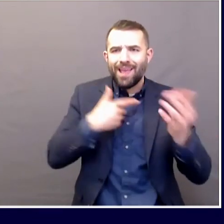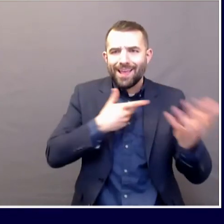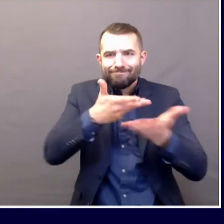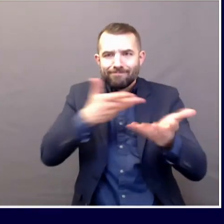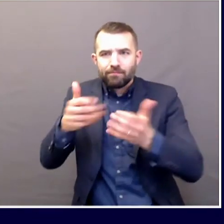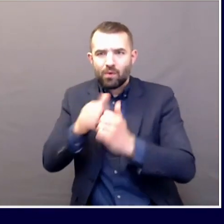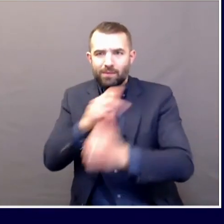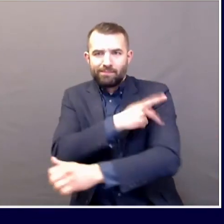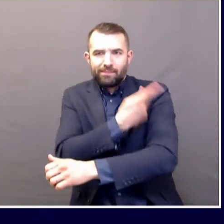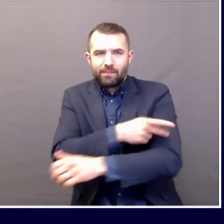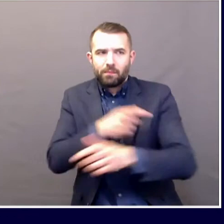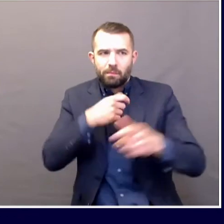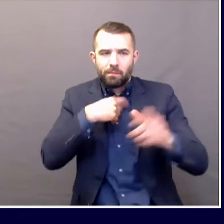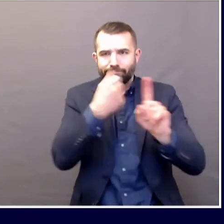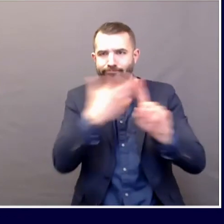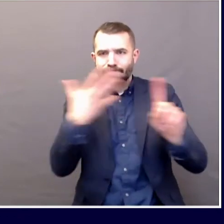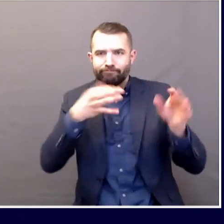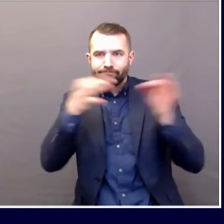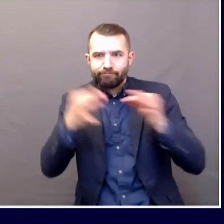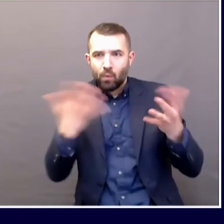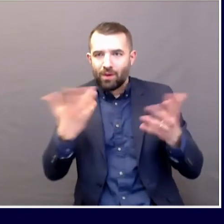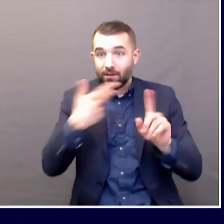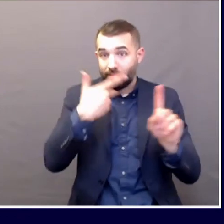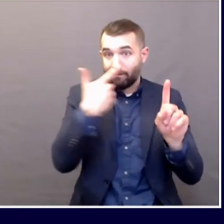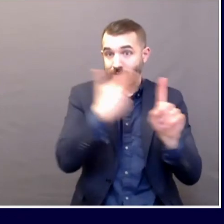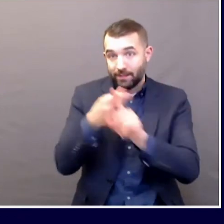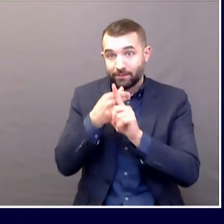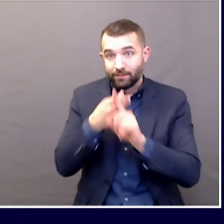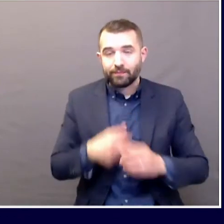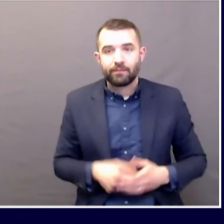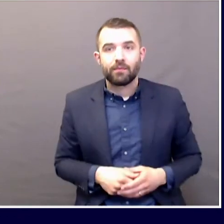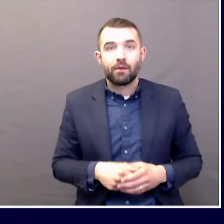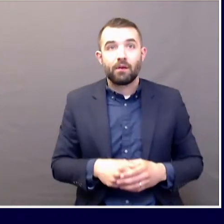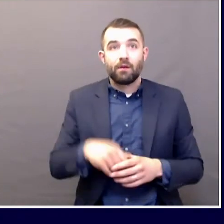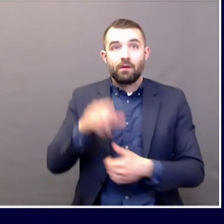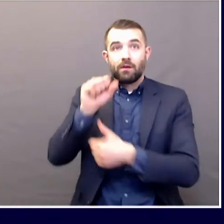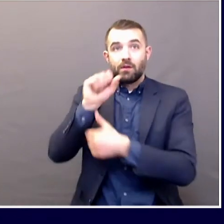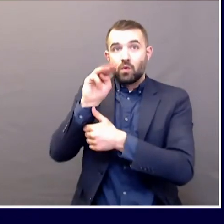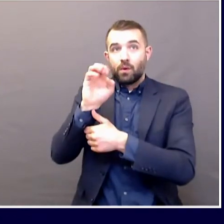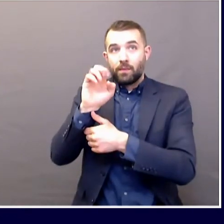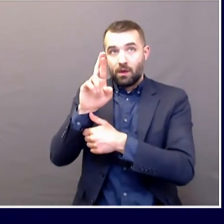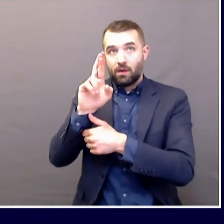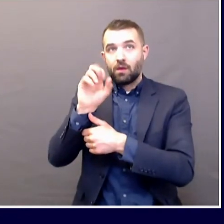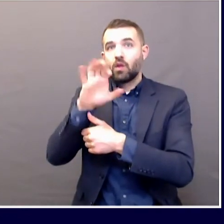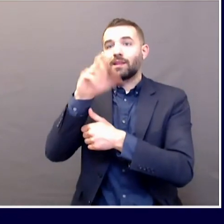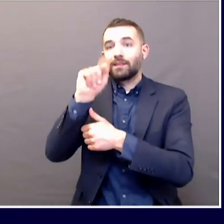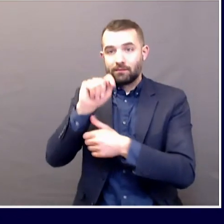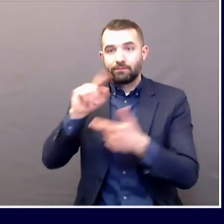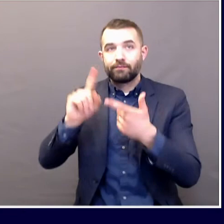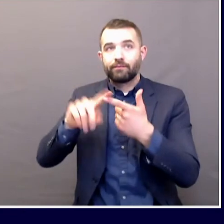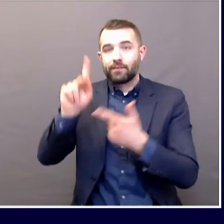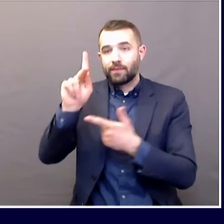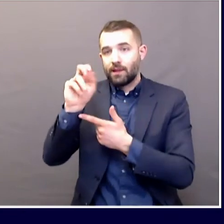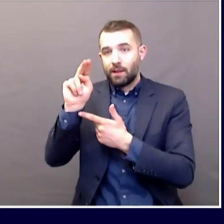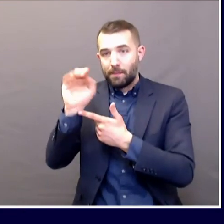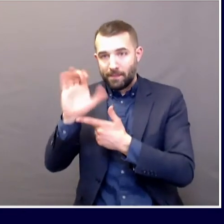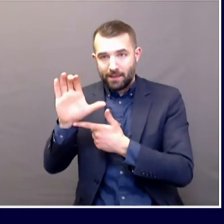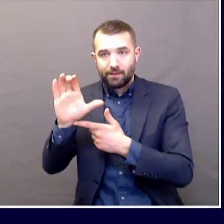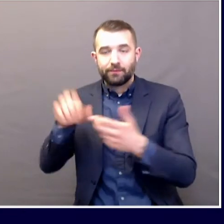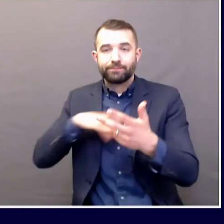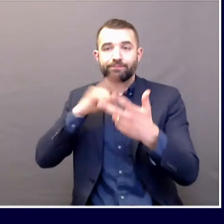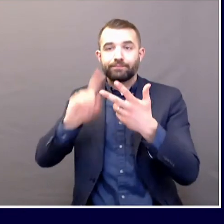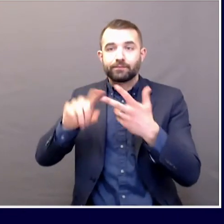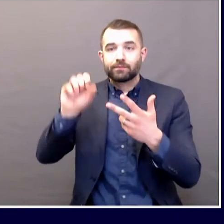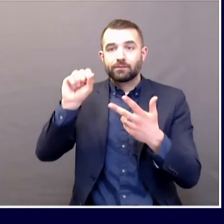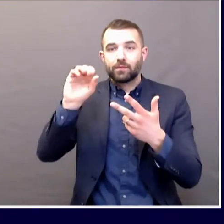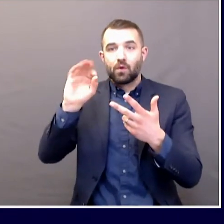counties in particular, the ones that I mentioned, Somerset, Kennebec, Oxford, Washington, Androscoggin, those are areas that we have really been